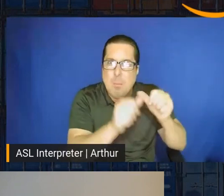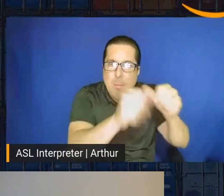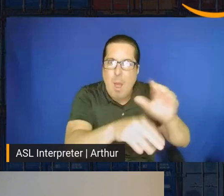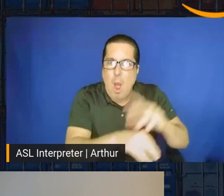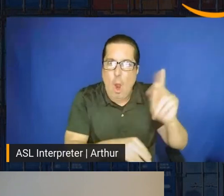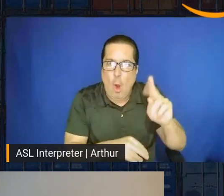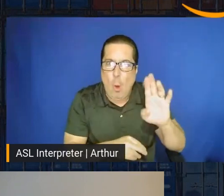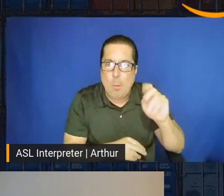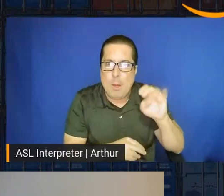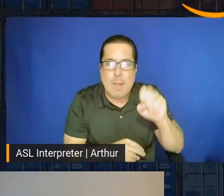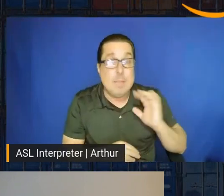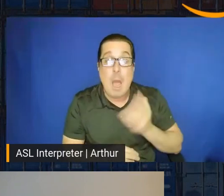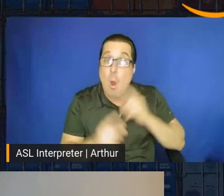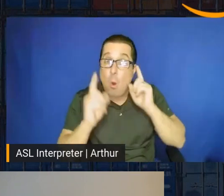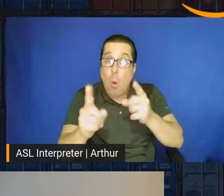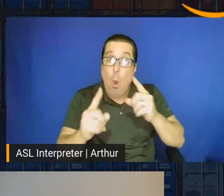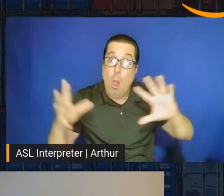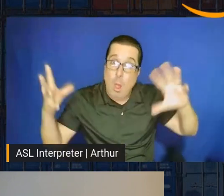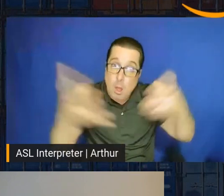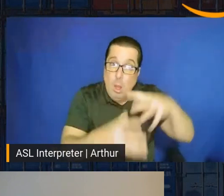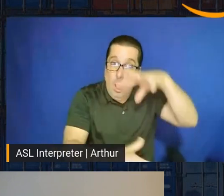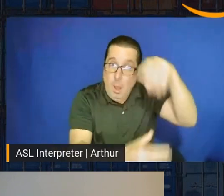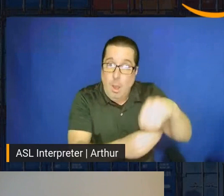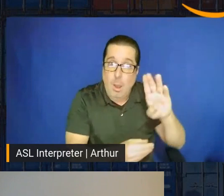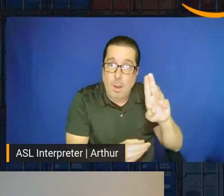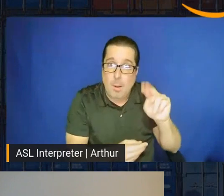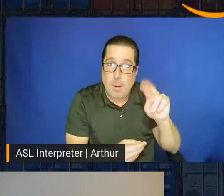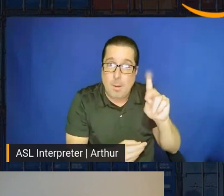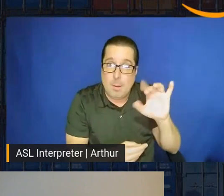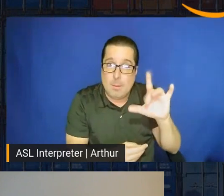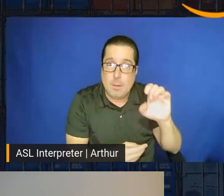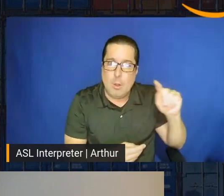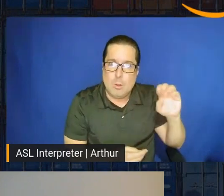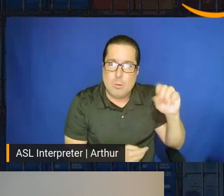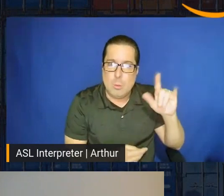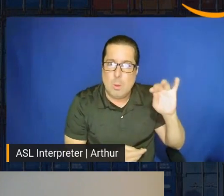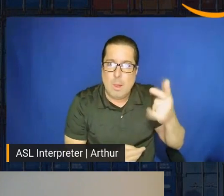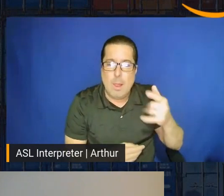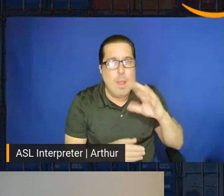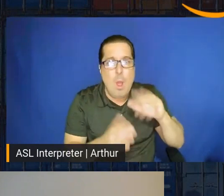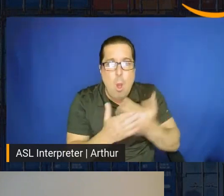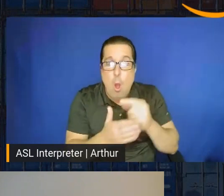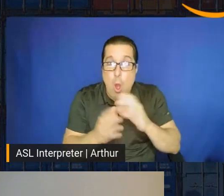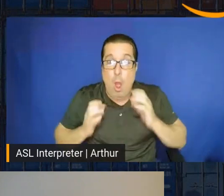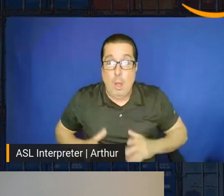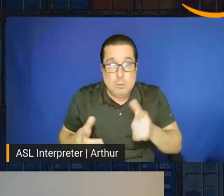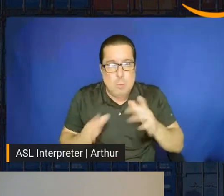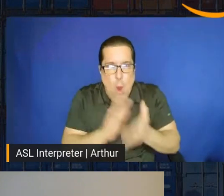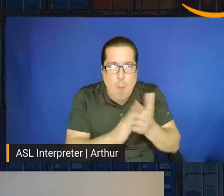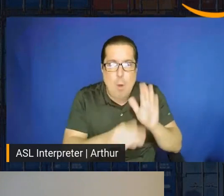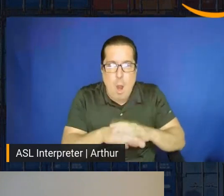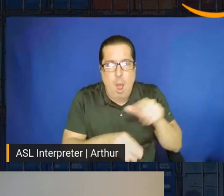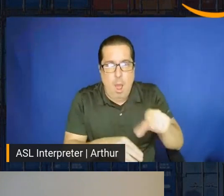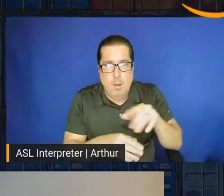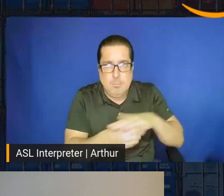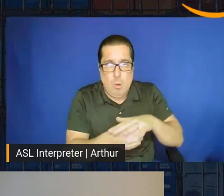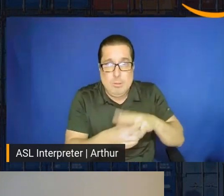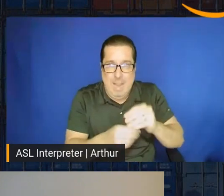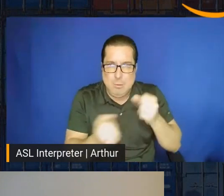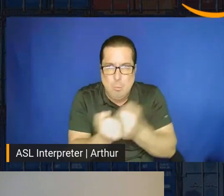to bundle tooling that customers need to stand up and operate Kubernetes clusters on premises, and also support